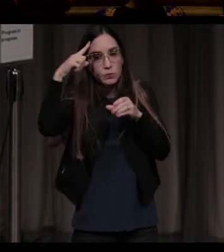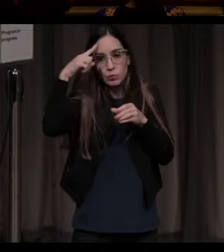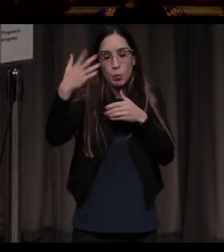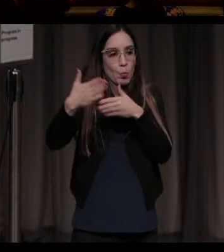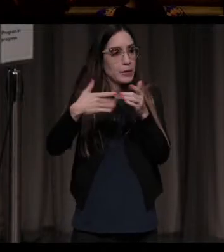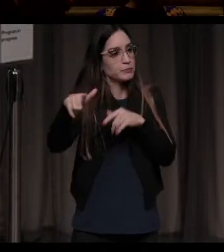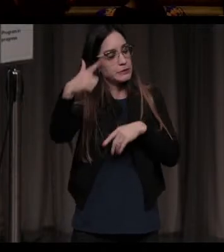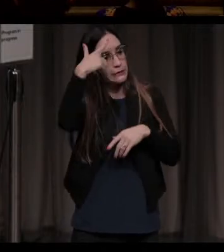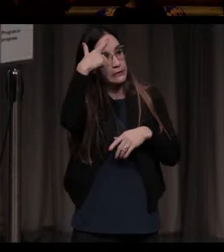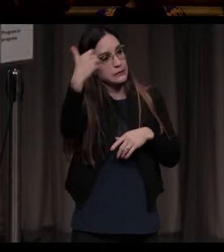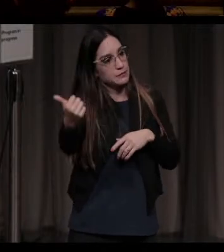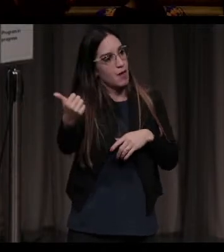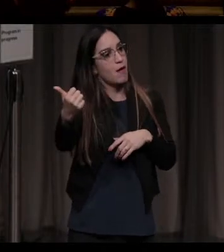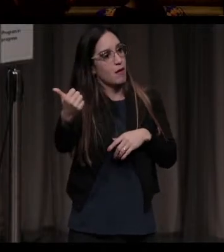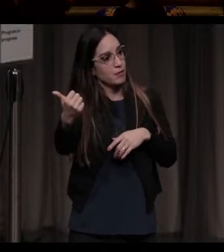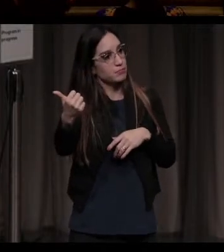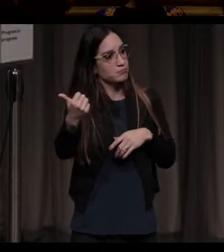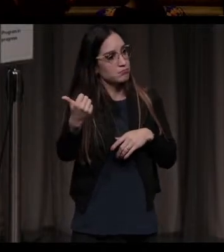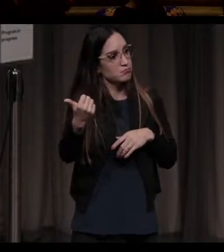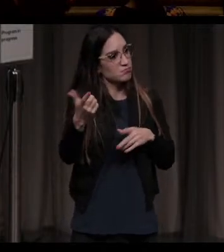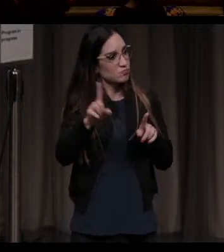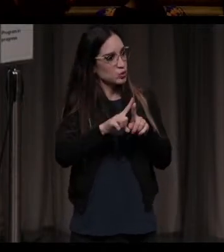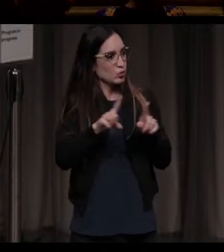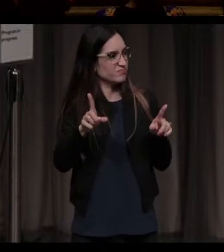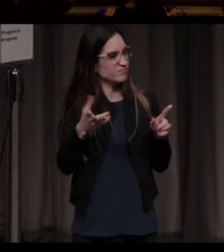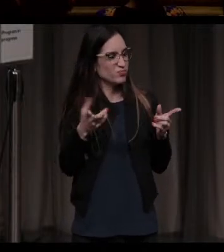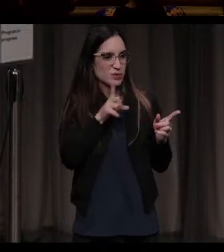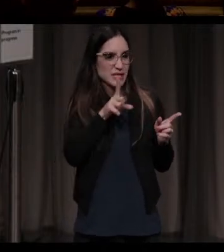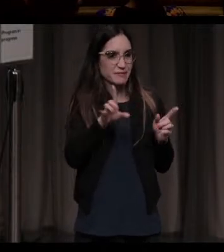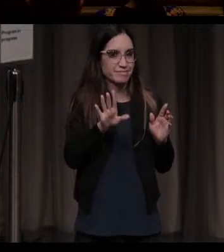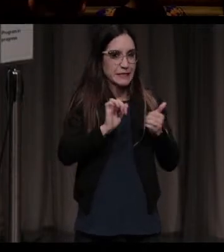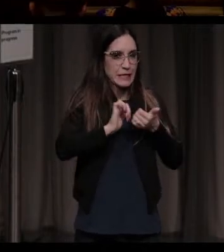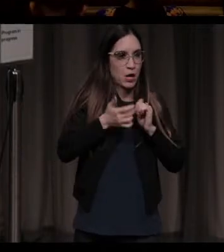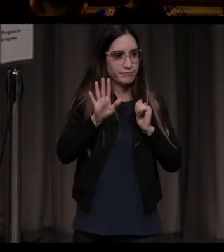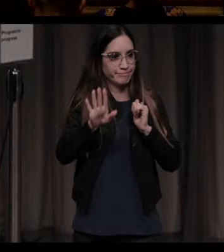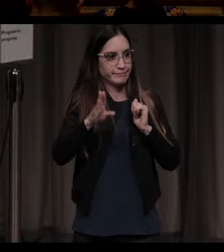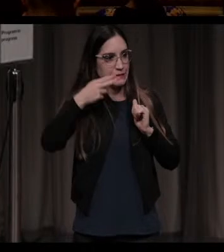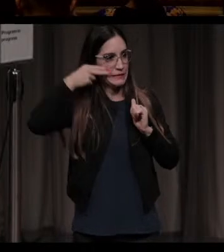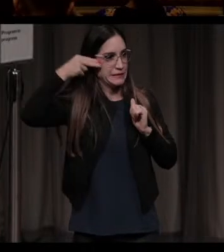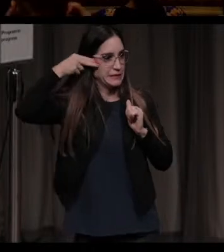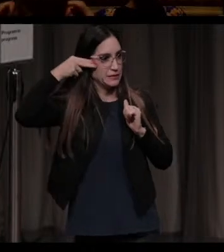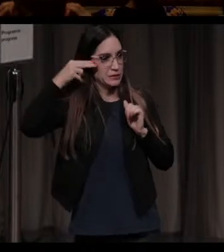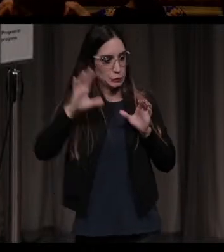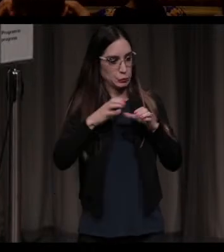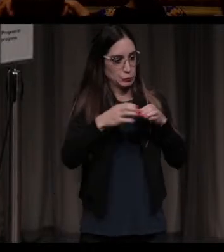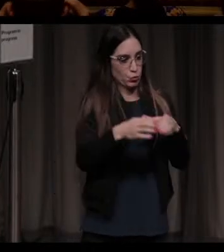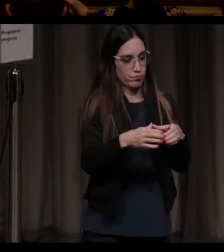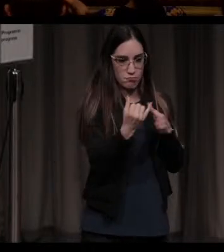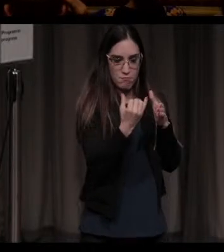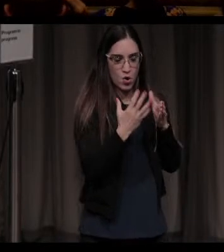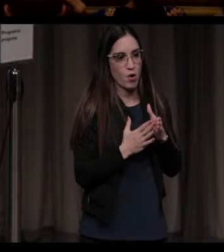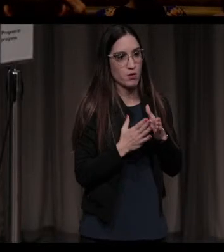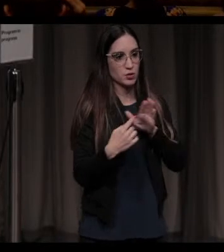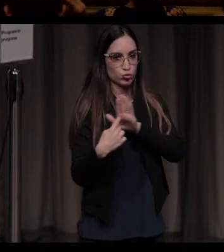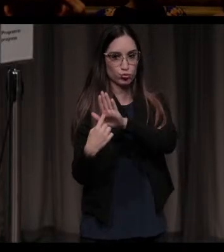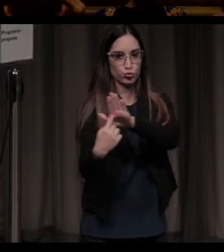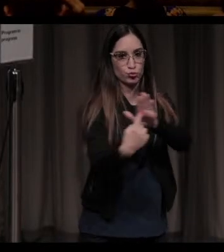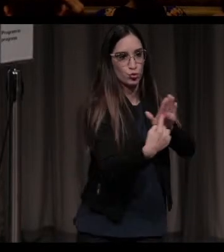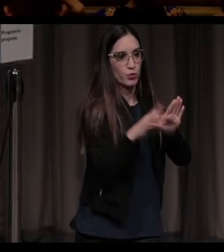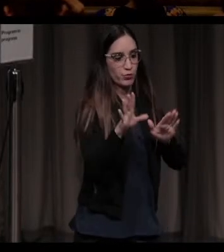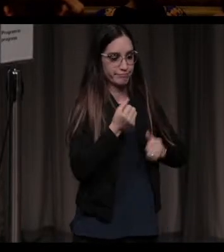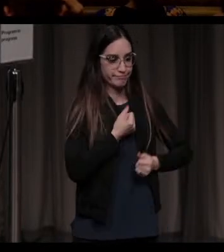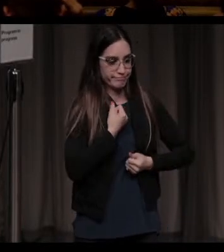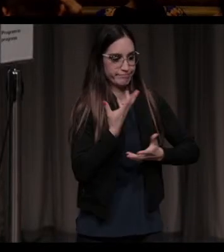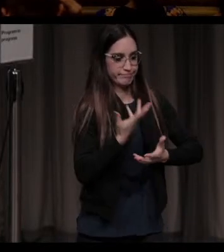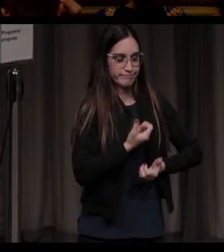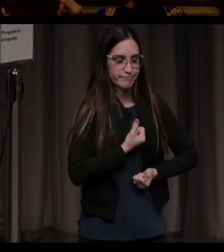that's up for the indigenous artist to, like I said before, negotiate how they want to be seen in these spaces. But I think something really important